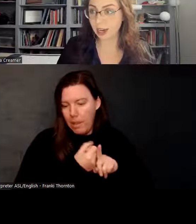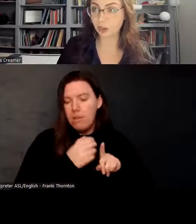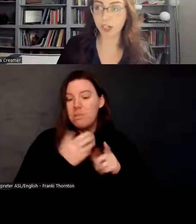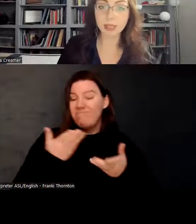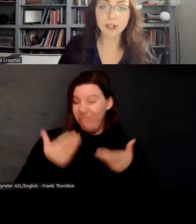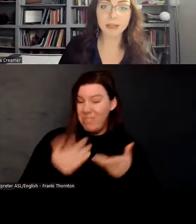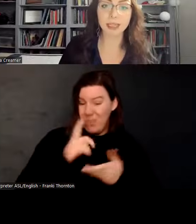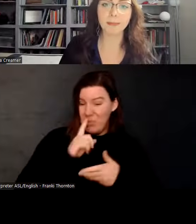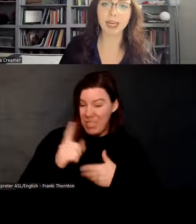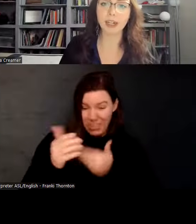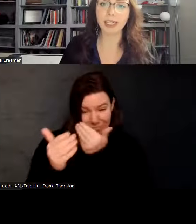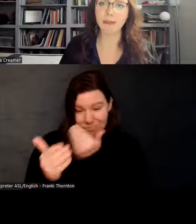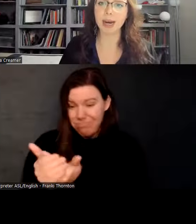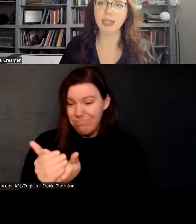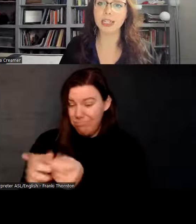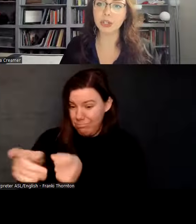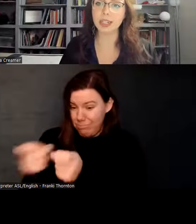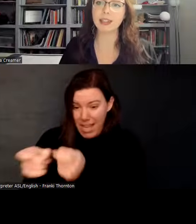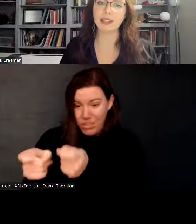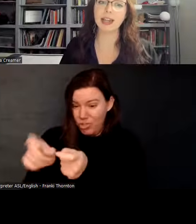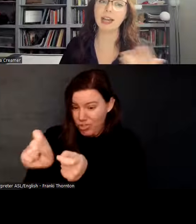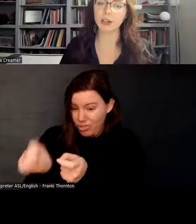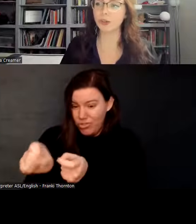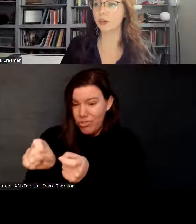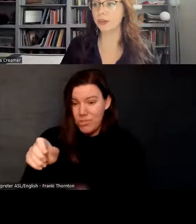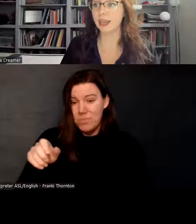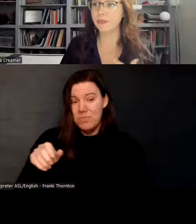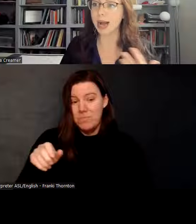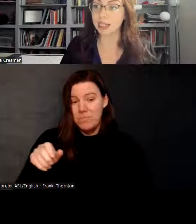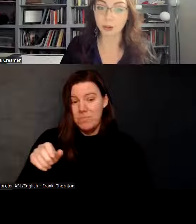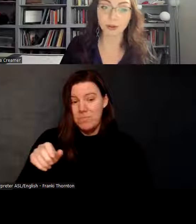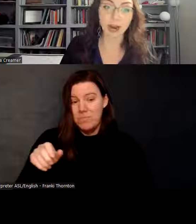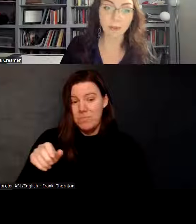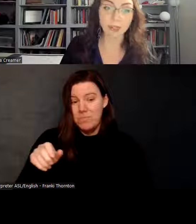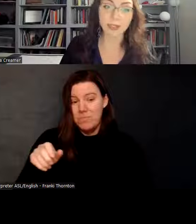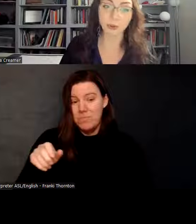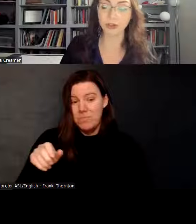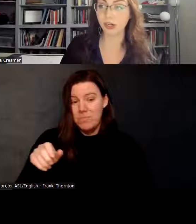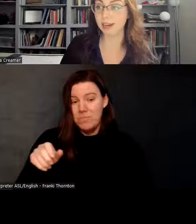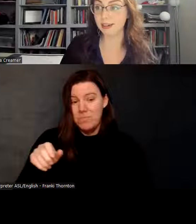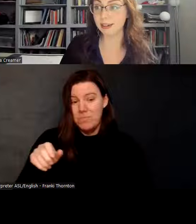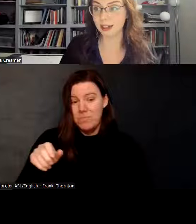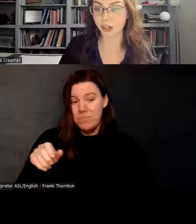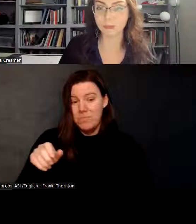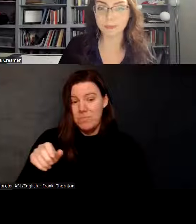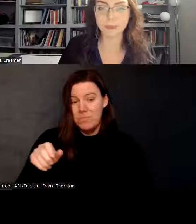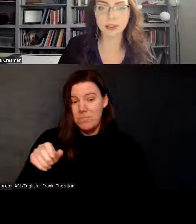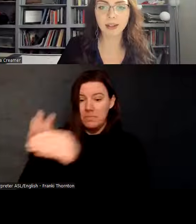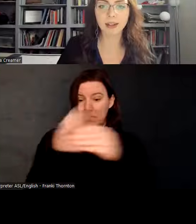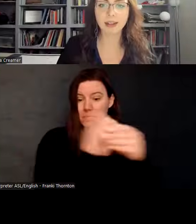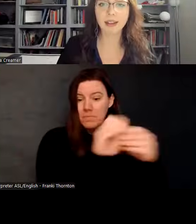as Katresh appears to be, managed the empire's interest in agricultural and pastoral output, storage, and